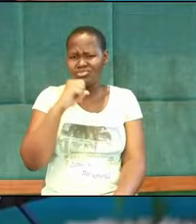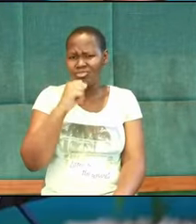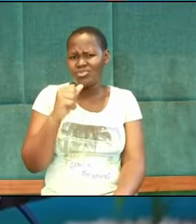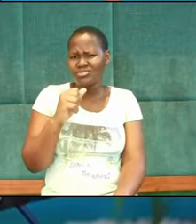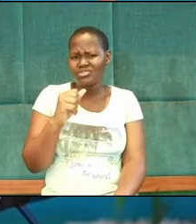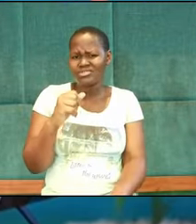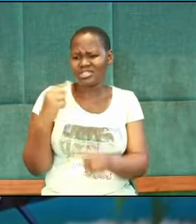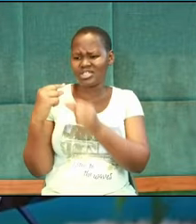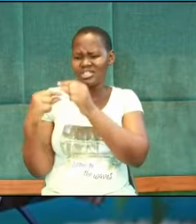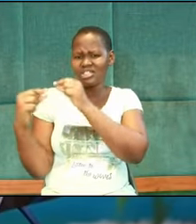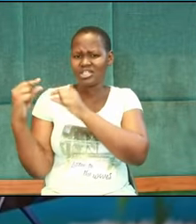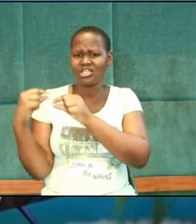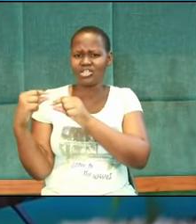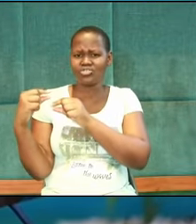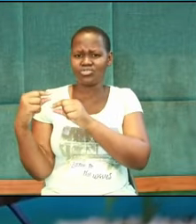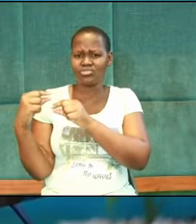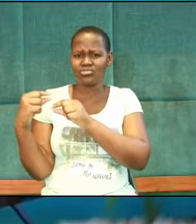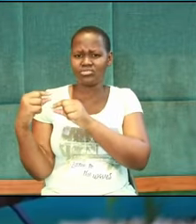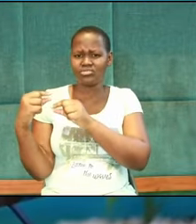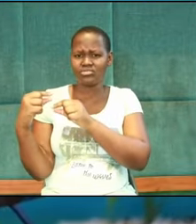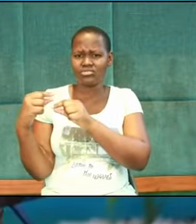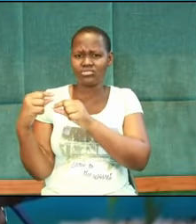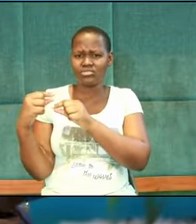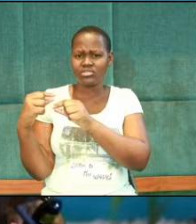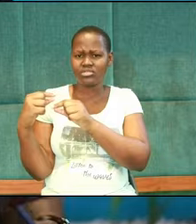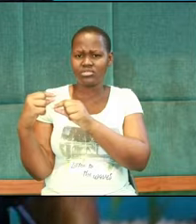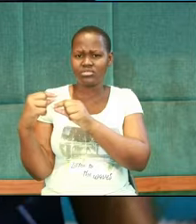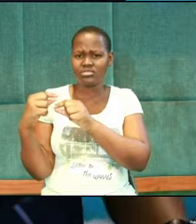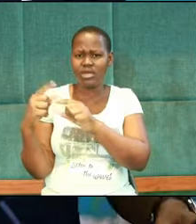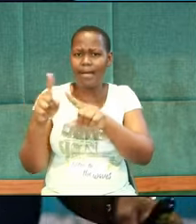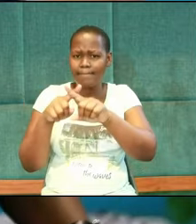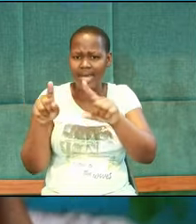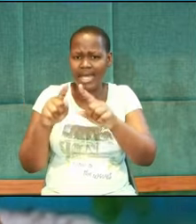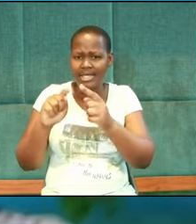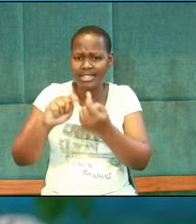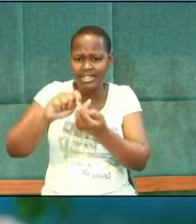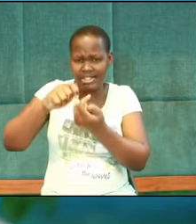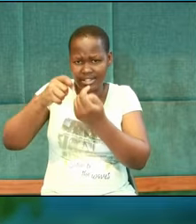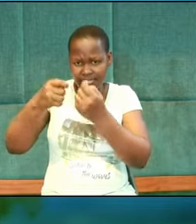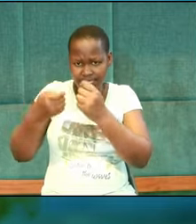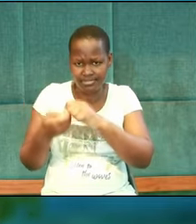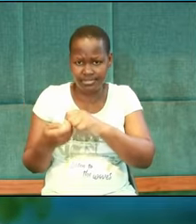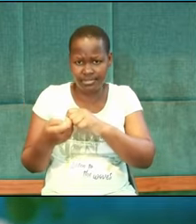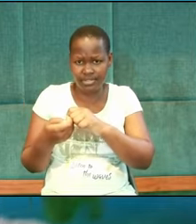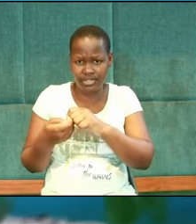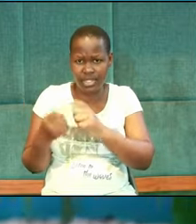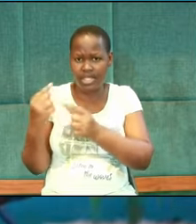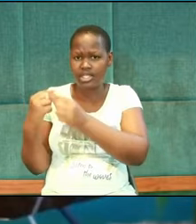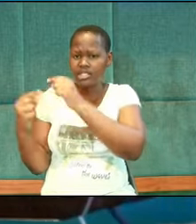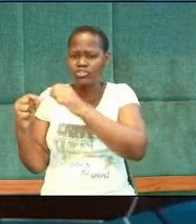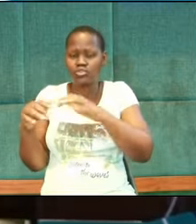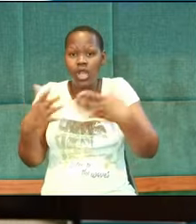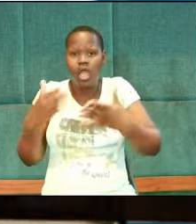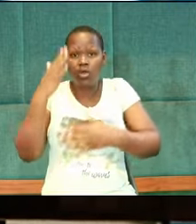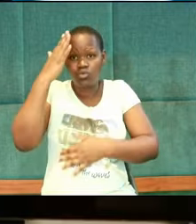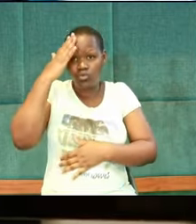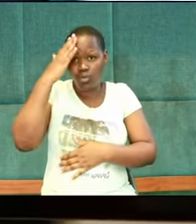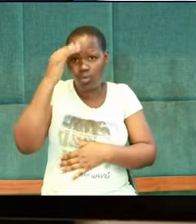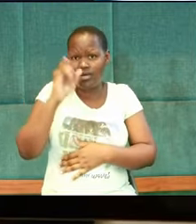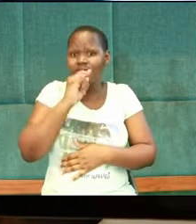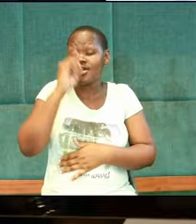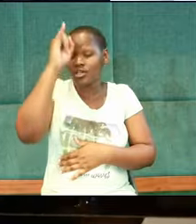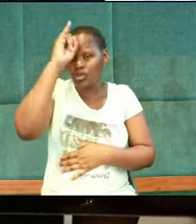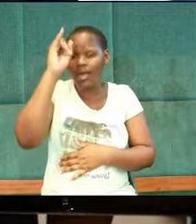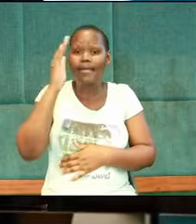just generational. It is counter, transgenerational. How do I know? An ignorant